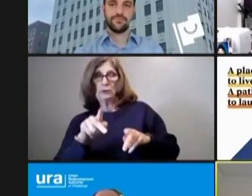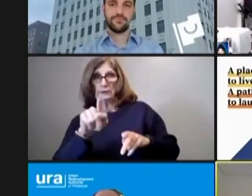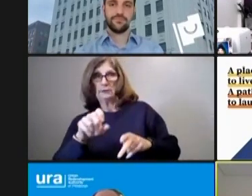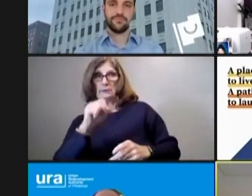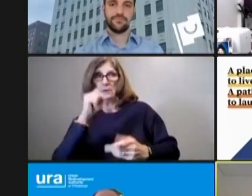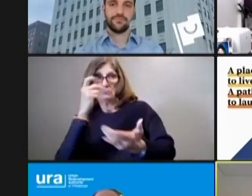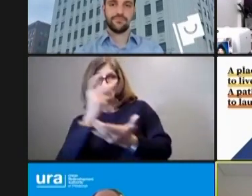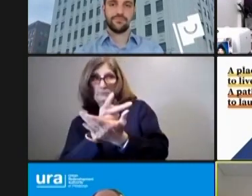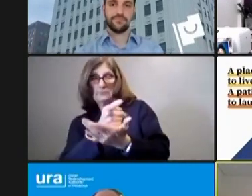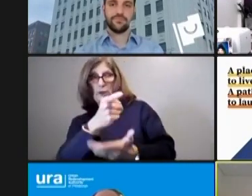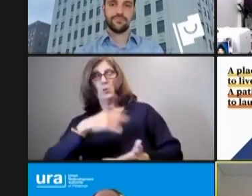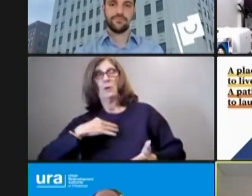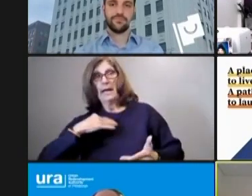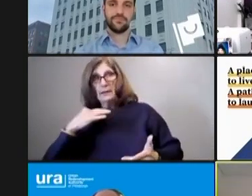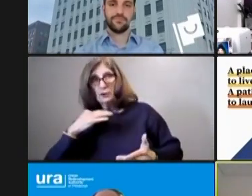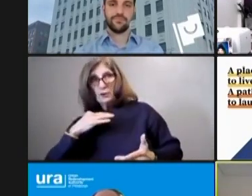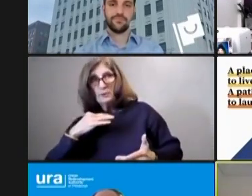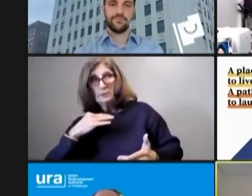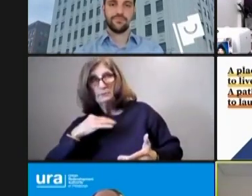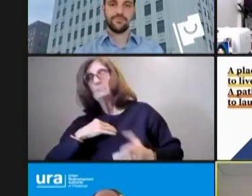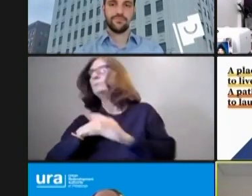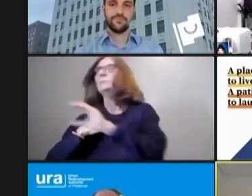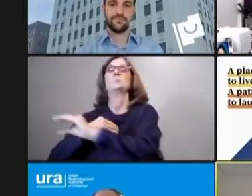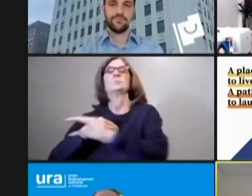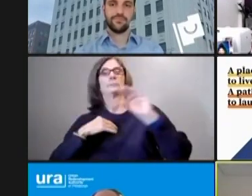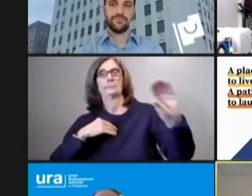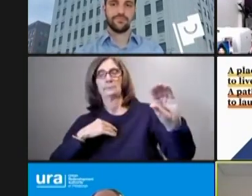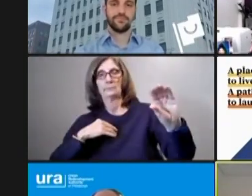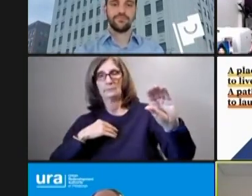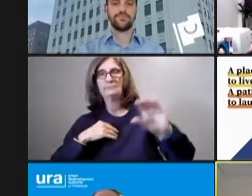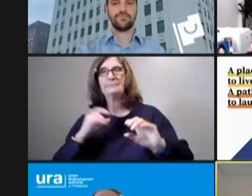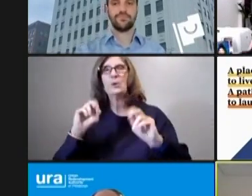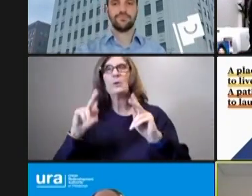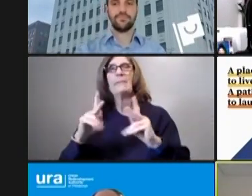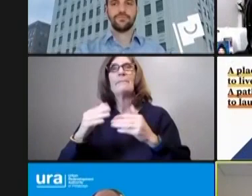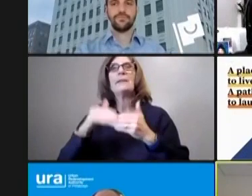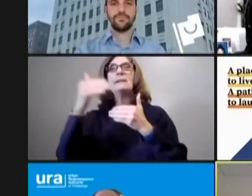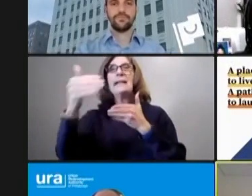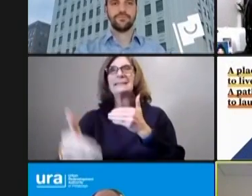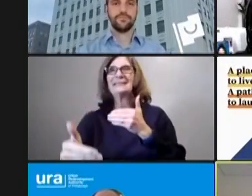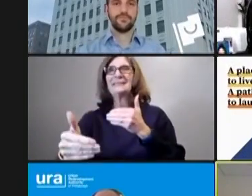proven eligible. So now if we can go to the next slide.